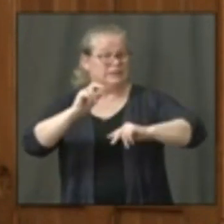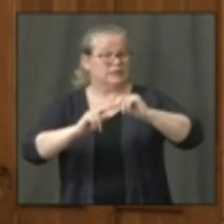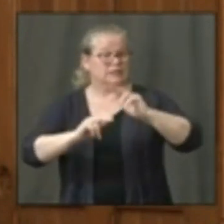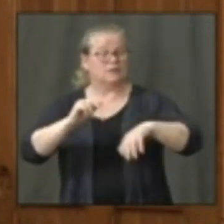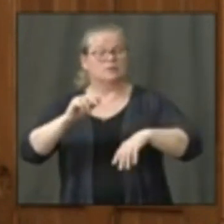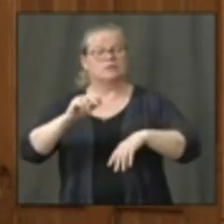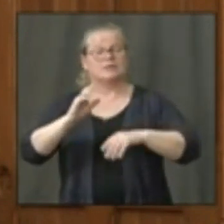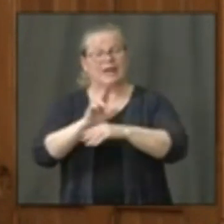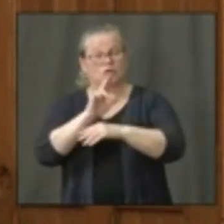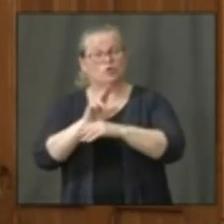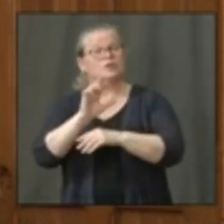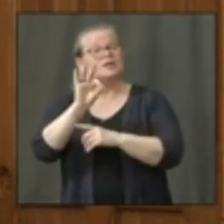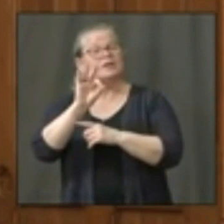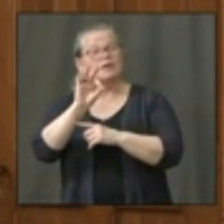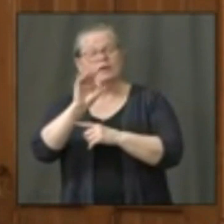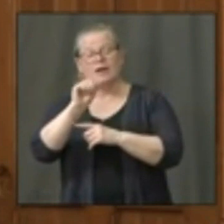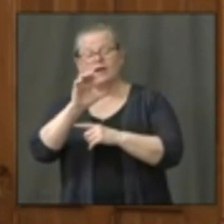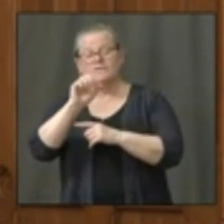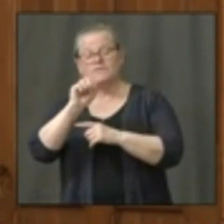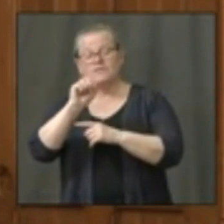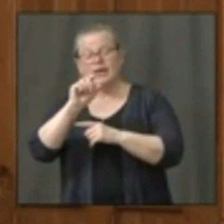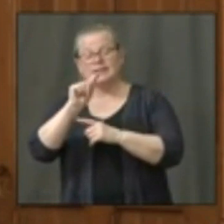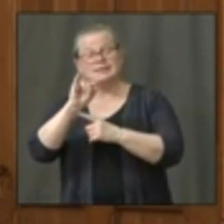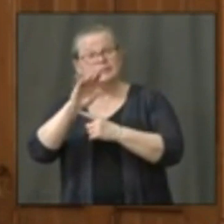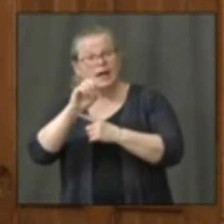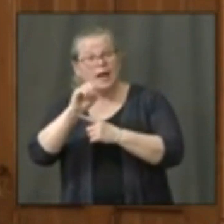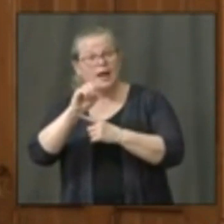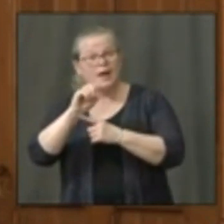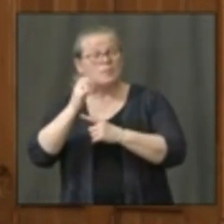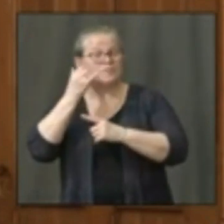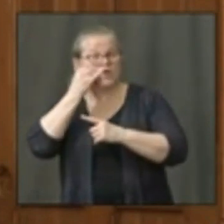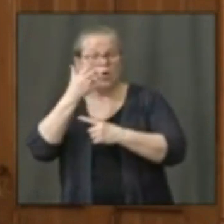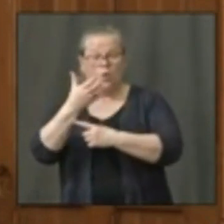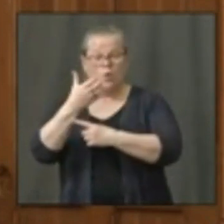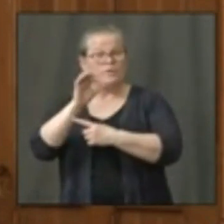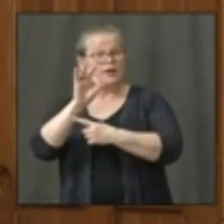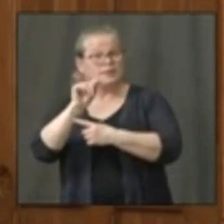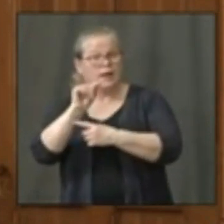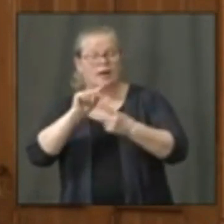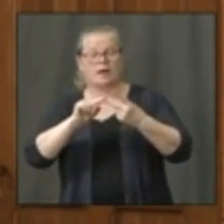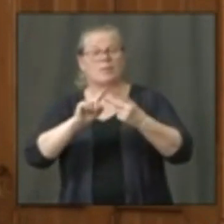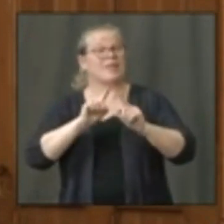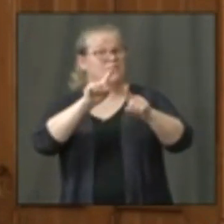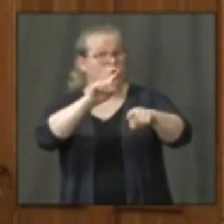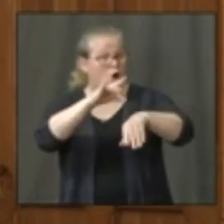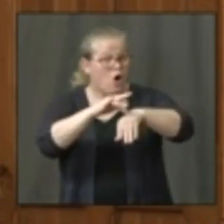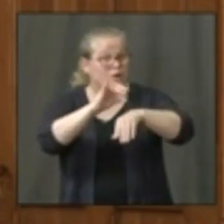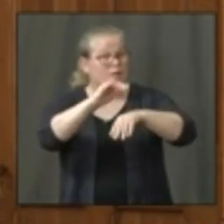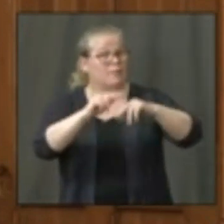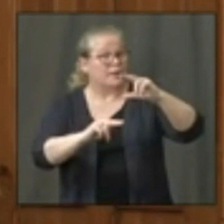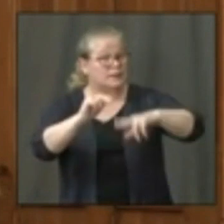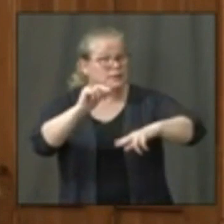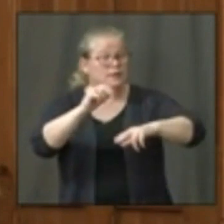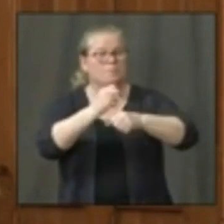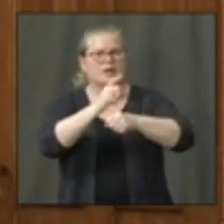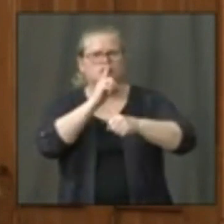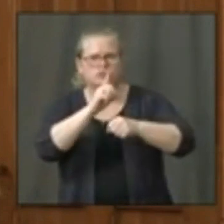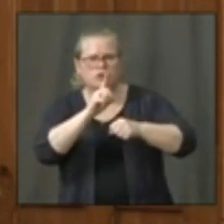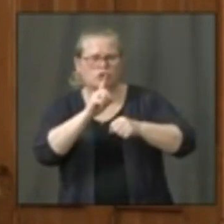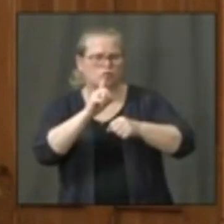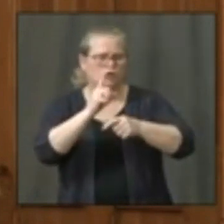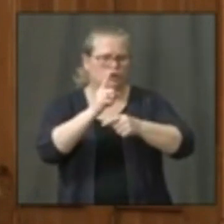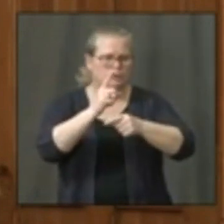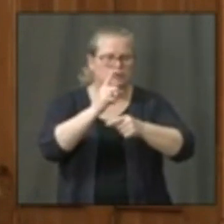site recently and ensuring that they have the adequate infection control procedures being implemented, adequate staff. And